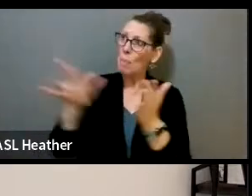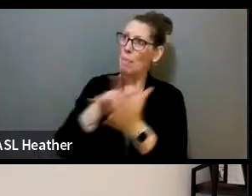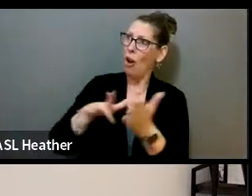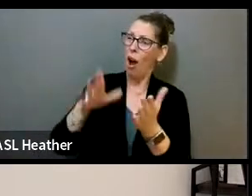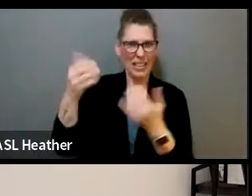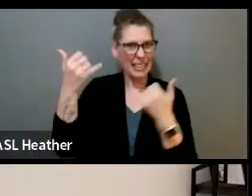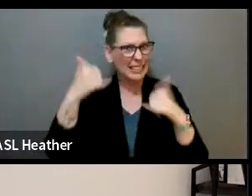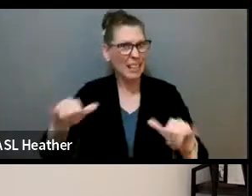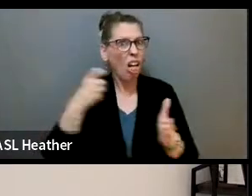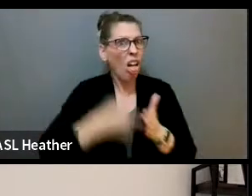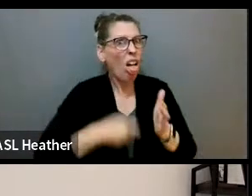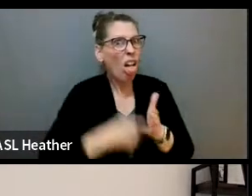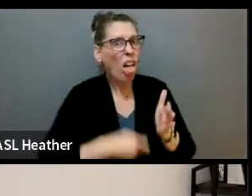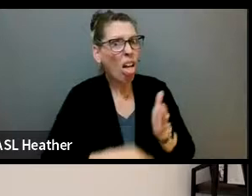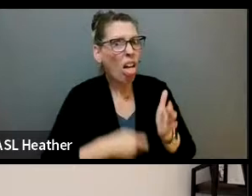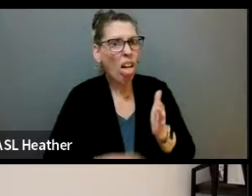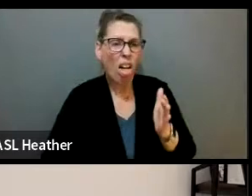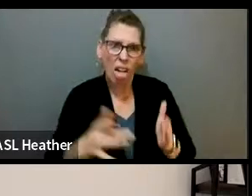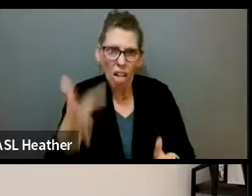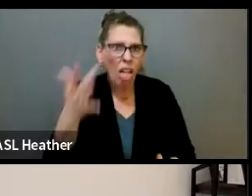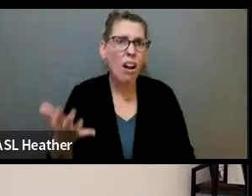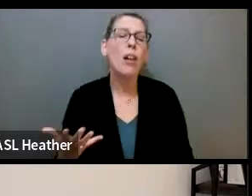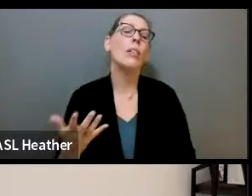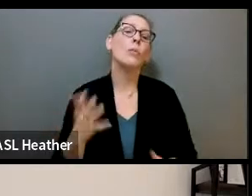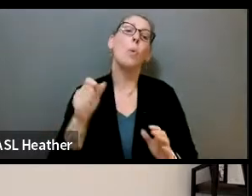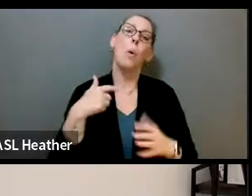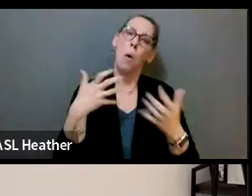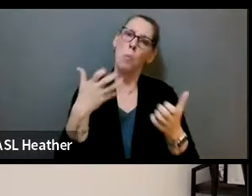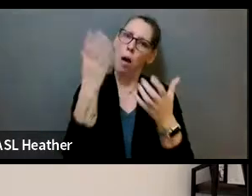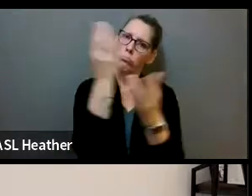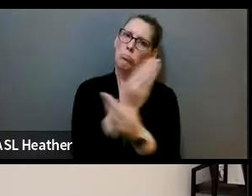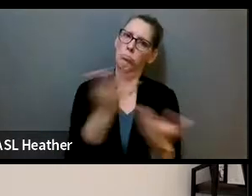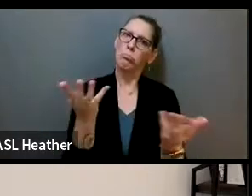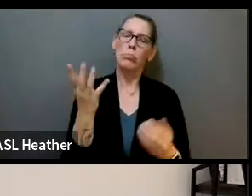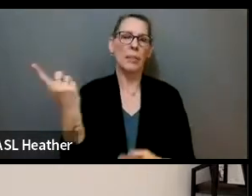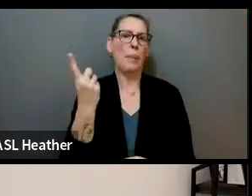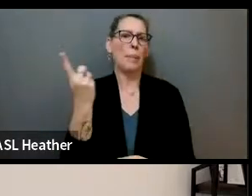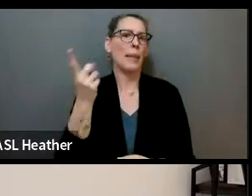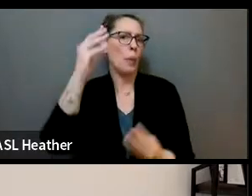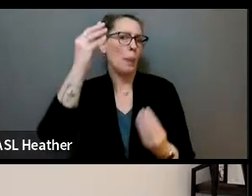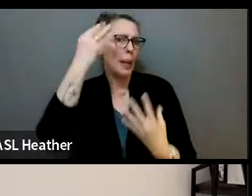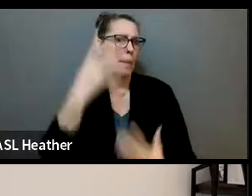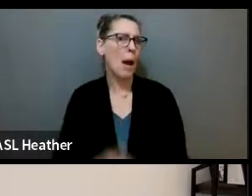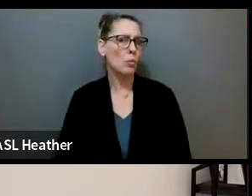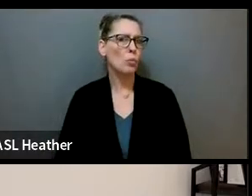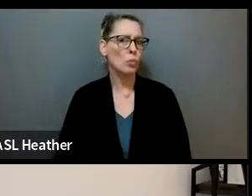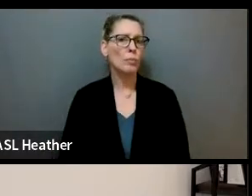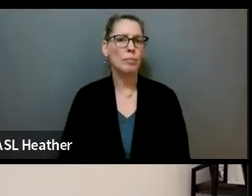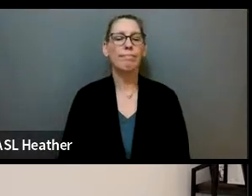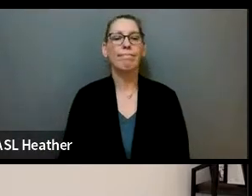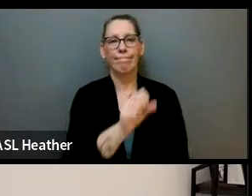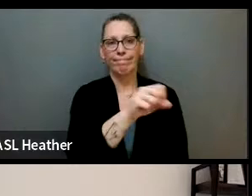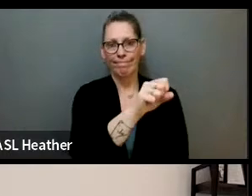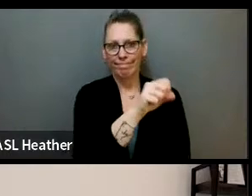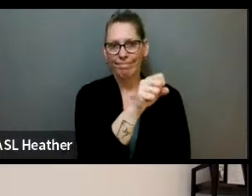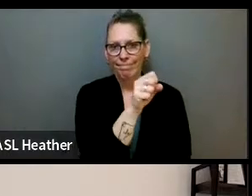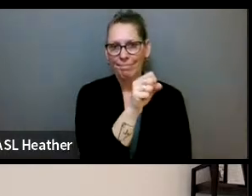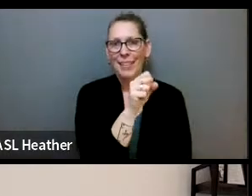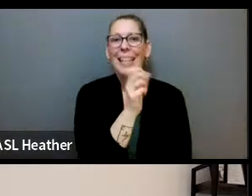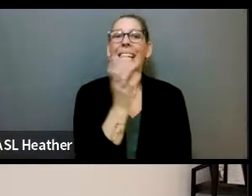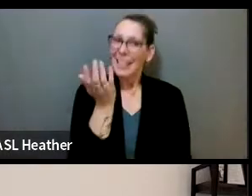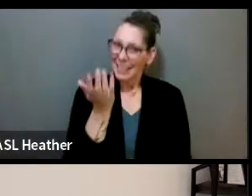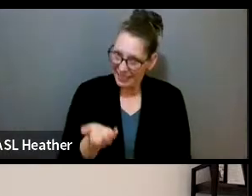just going to keep tolling us, like that kind of thing. So I just want to flag that that's something to think about. I will.